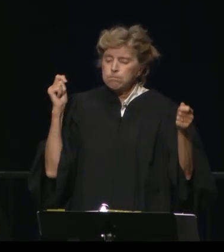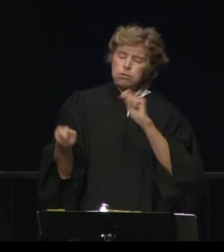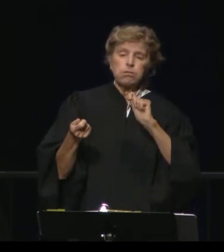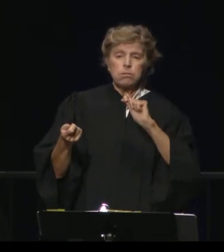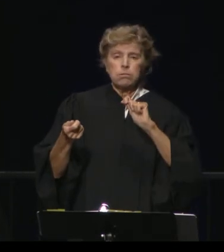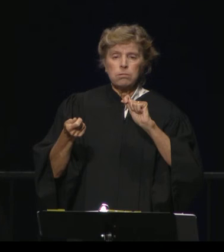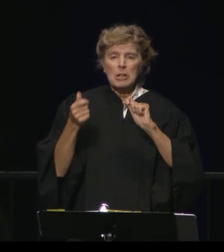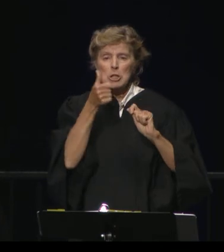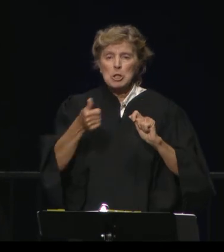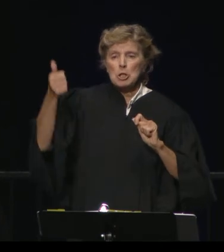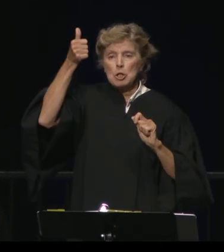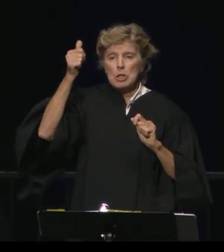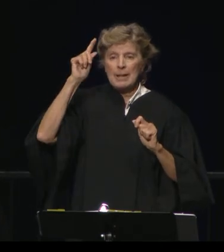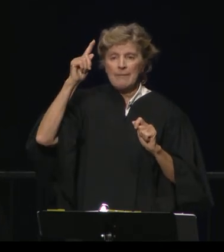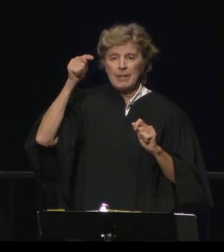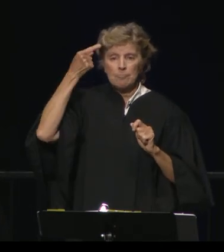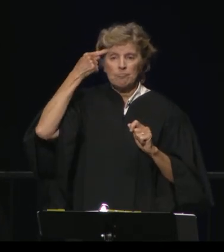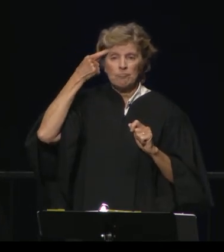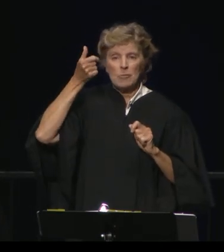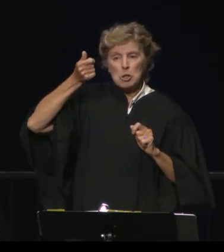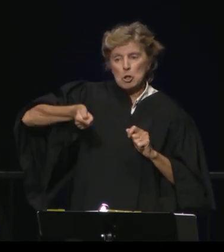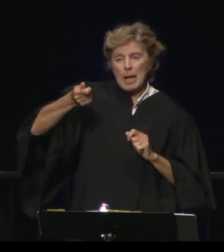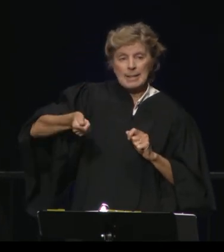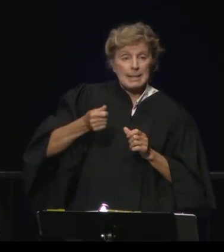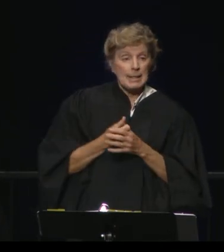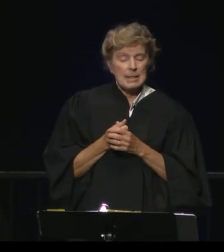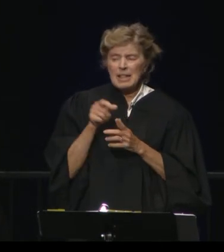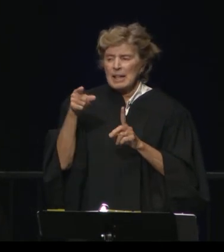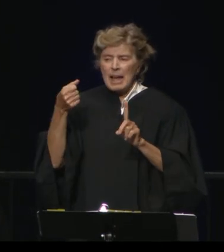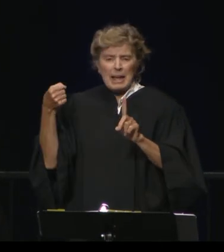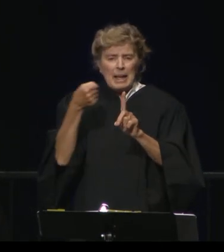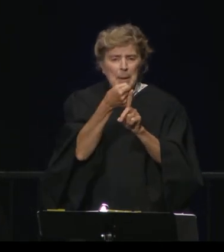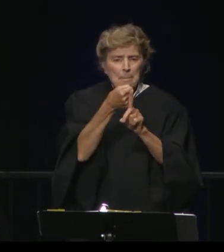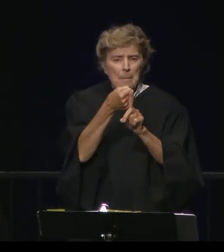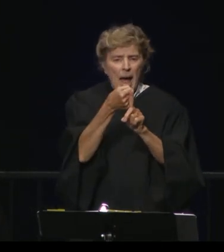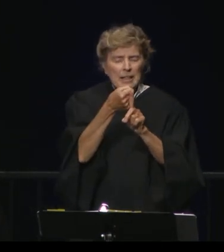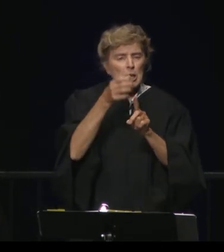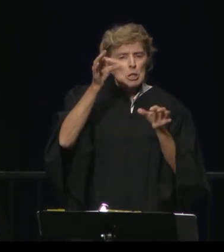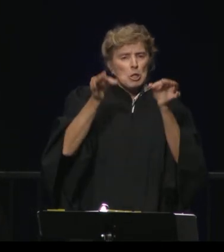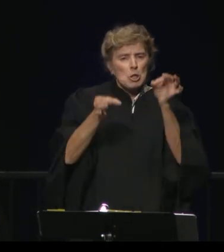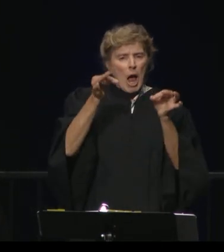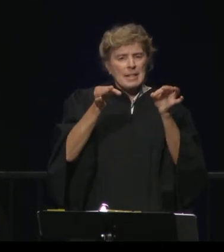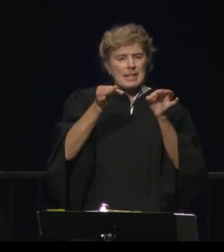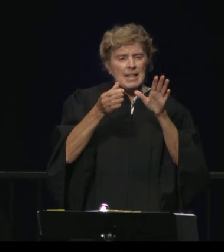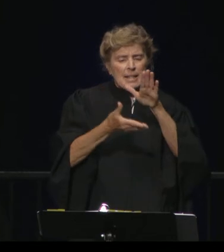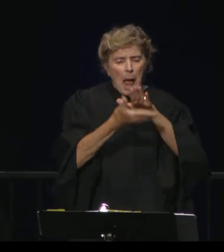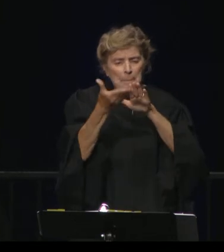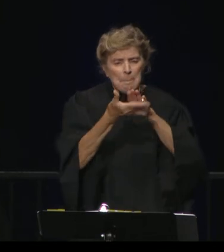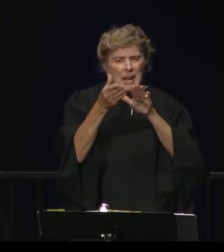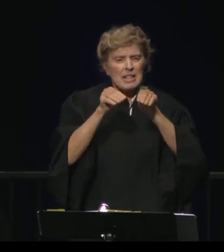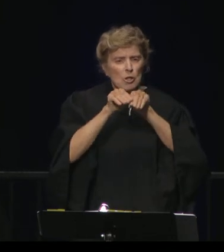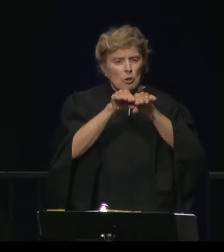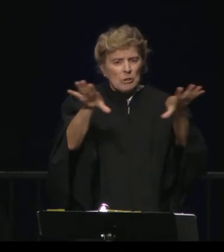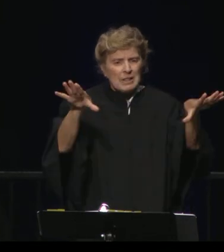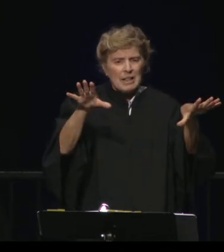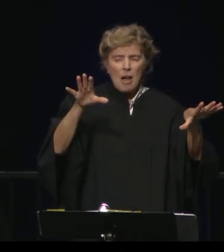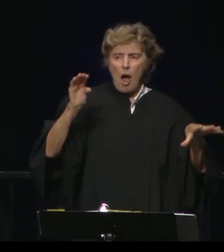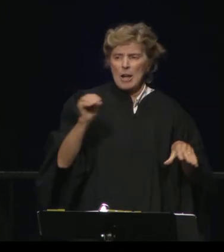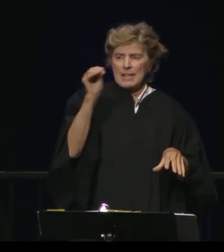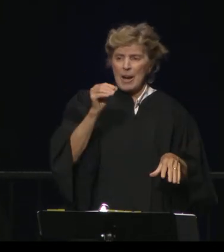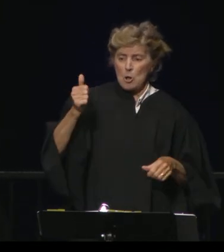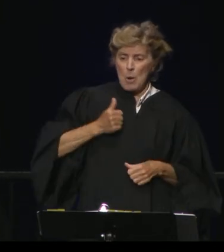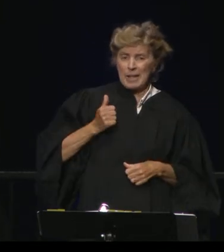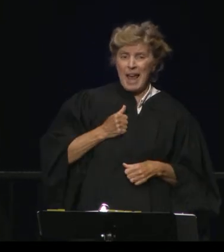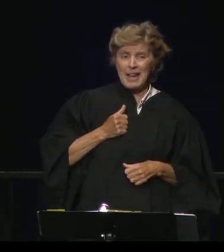a transformational Chief Justice, and his impact on the administration of justice in Ontario and Canada will be felt